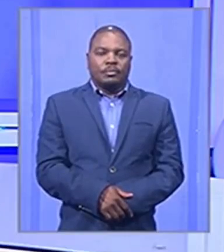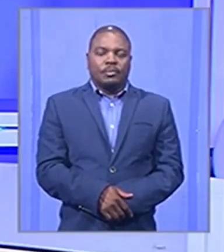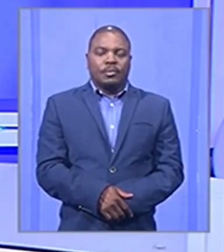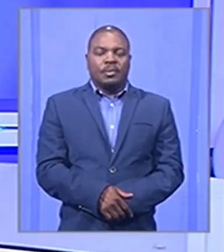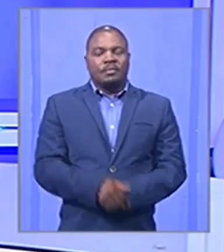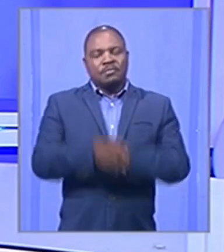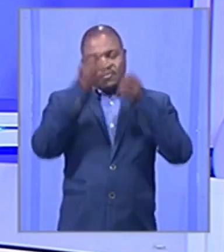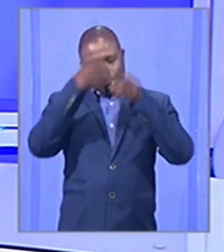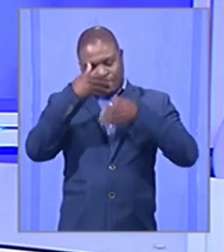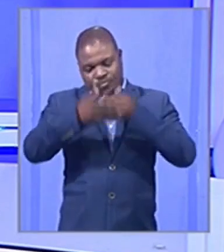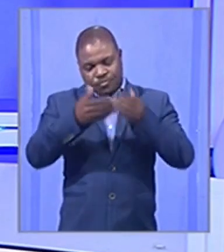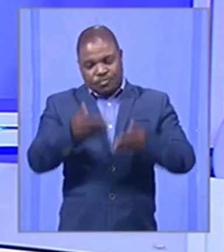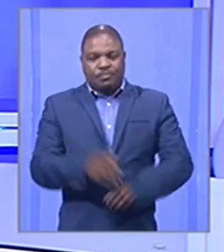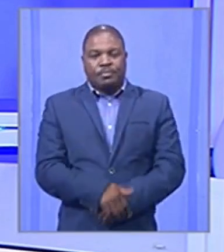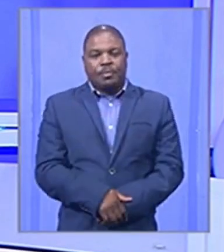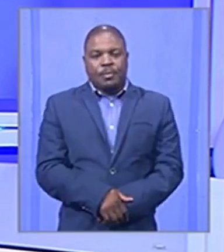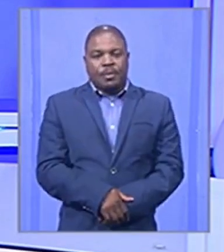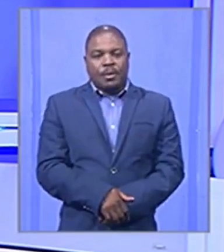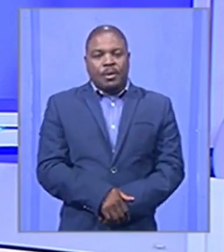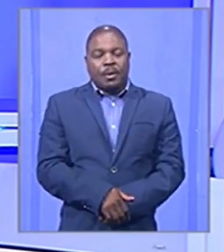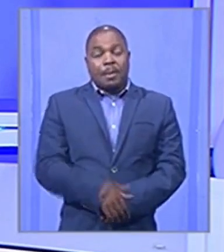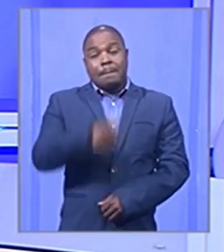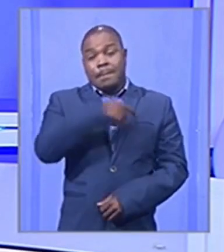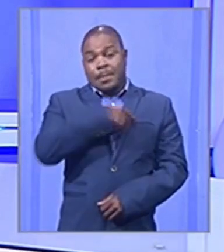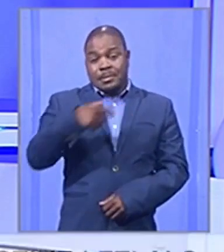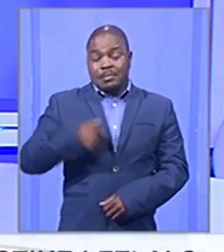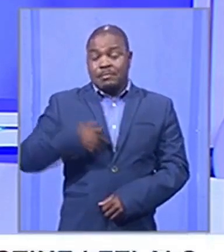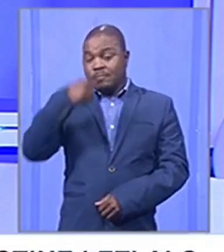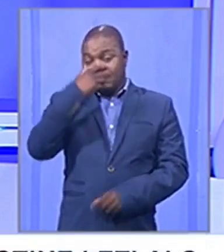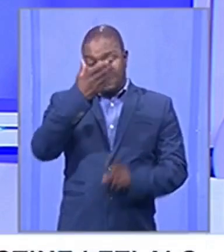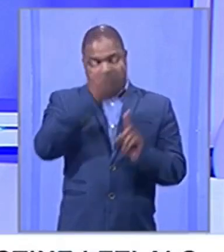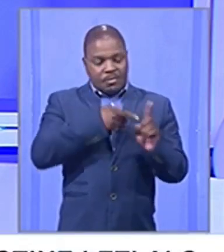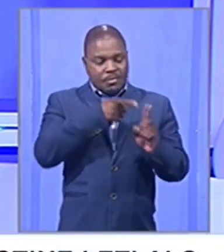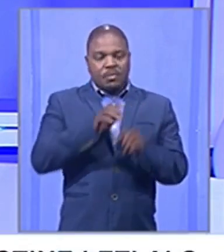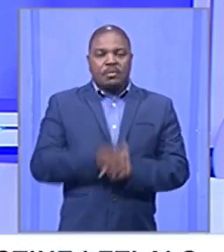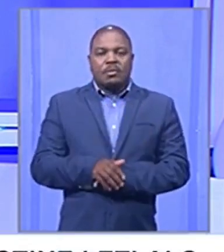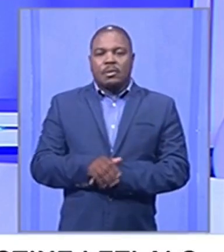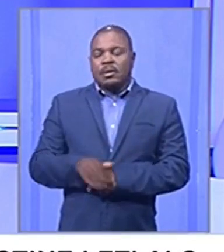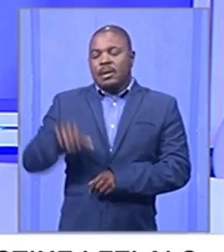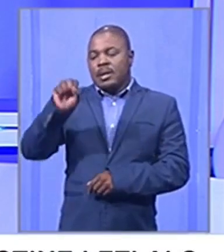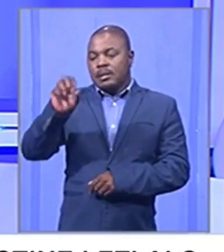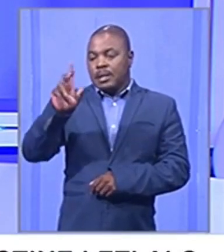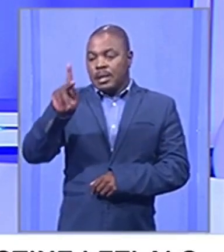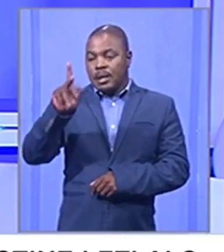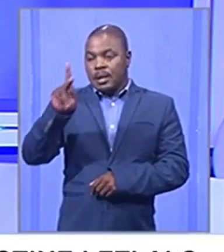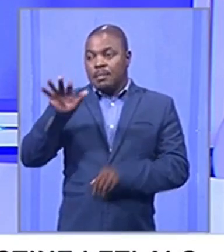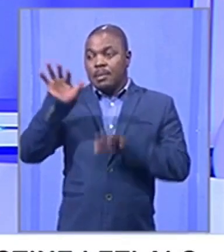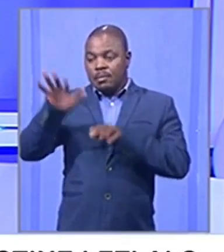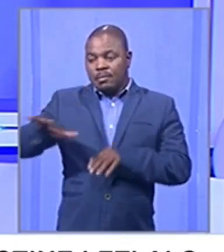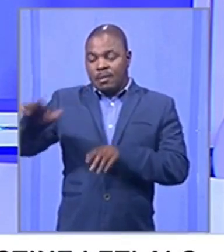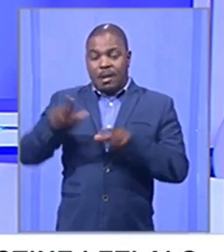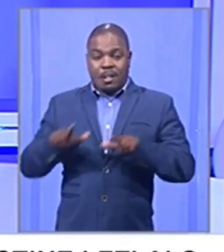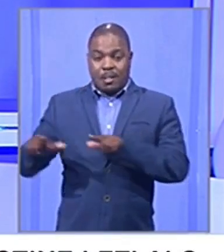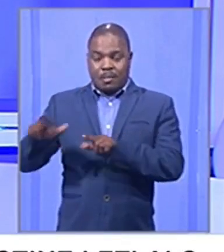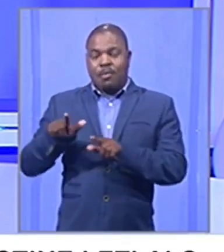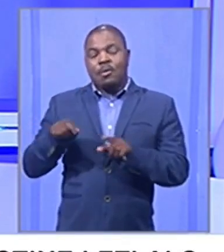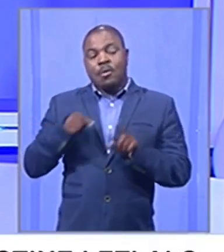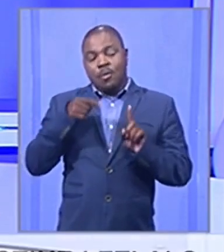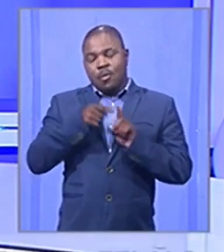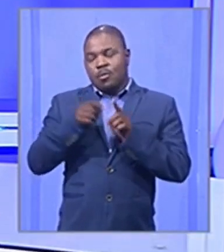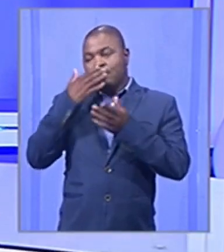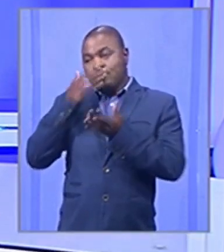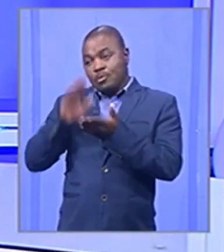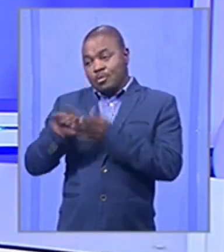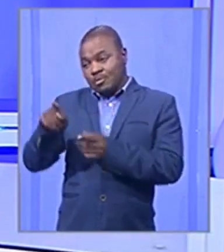Tla re diale. Moporesidente Cyril Ramaphosa o solofeditse baagi ba sekhukhune kwa Limpopo gore puso e dira ka natla